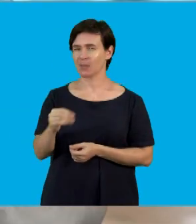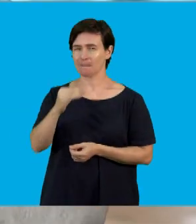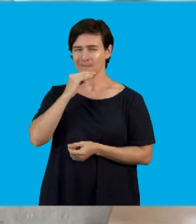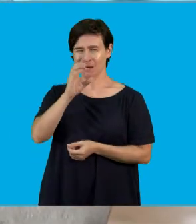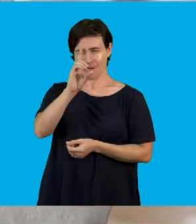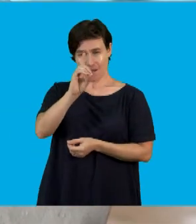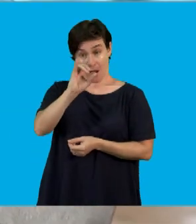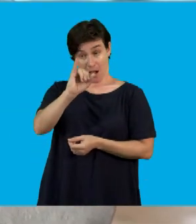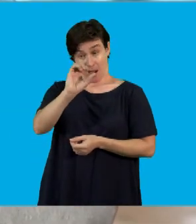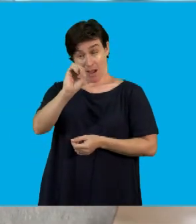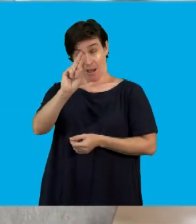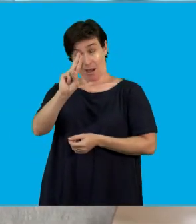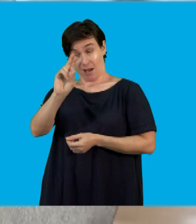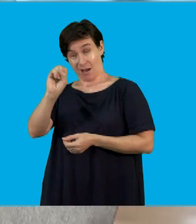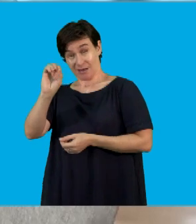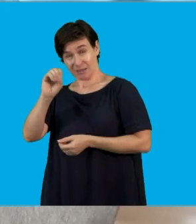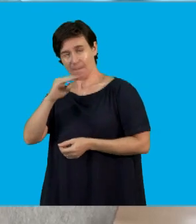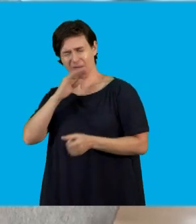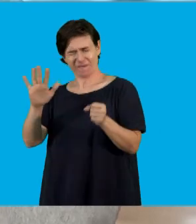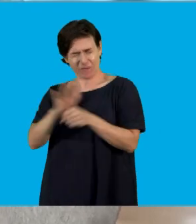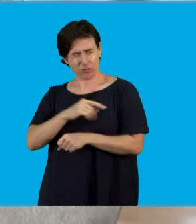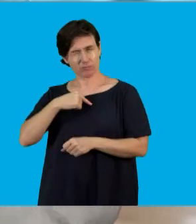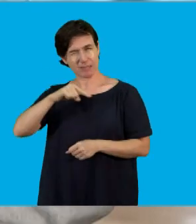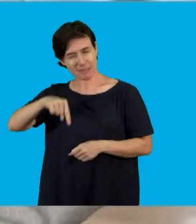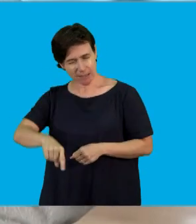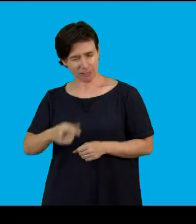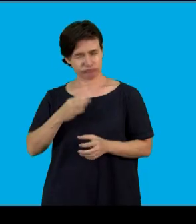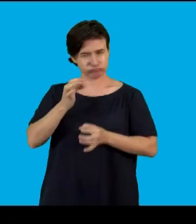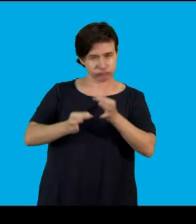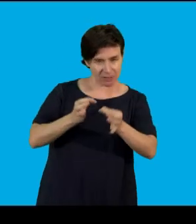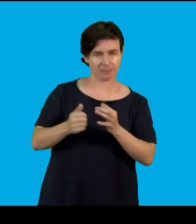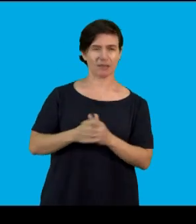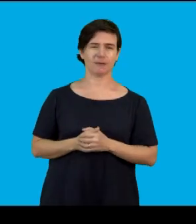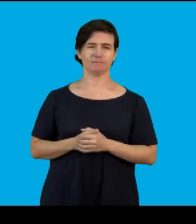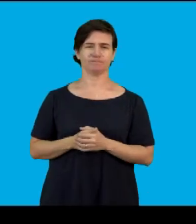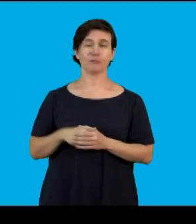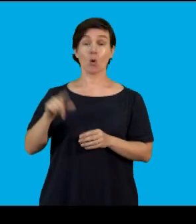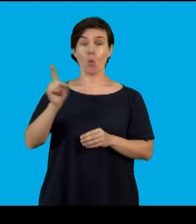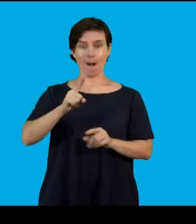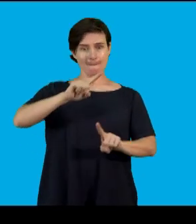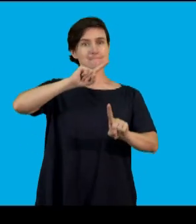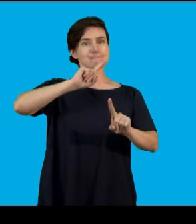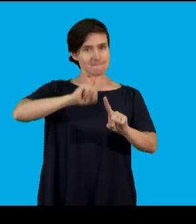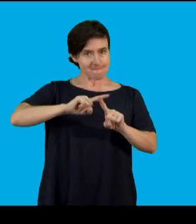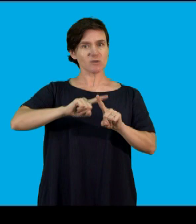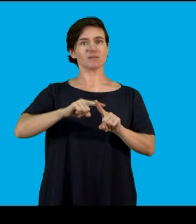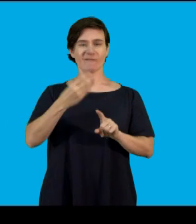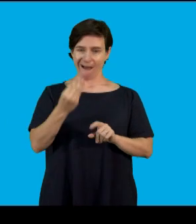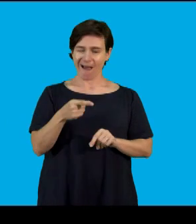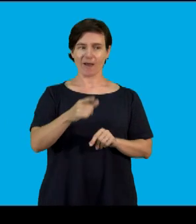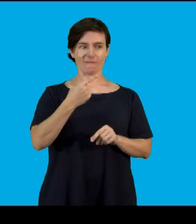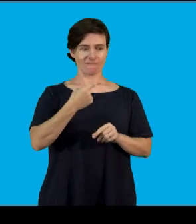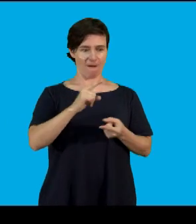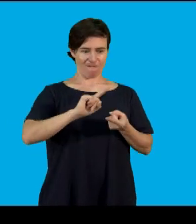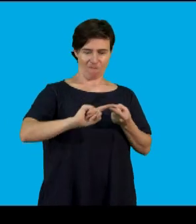one-word answers. Discuss. So you're writing in full. So what are those advantages of creative thinking? Don't forget, the minute you see